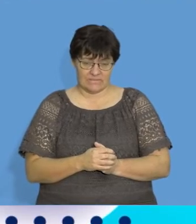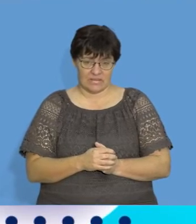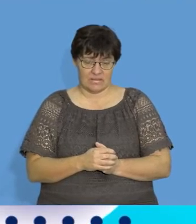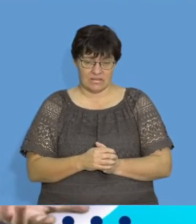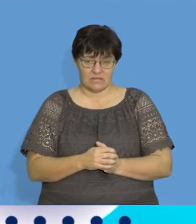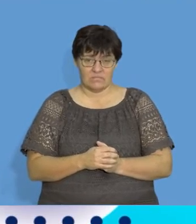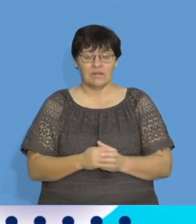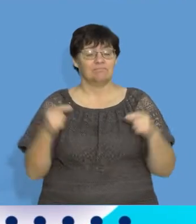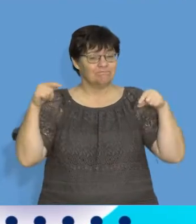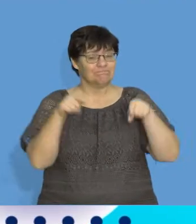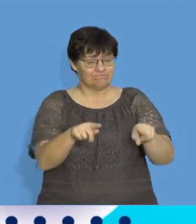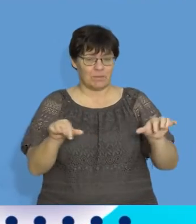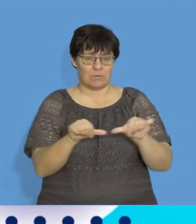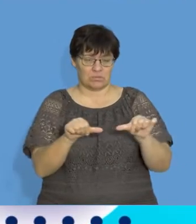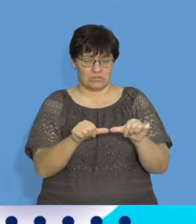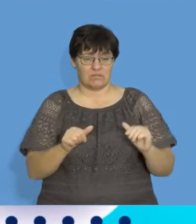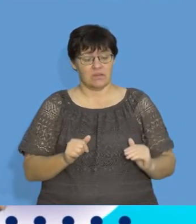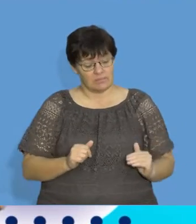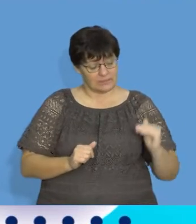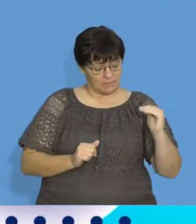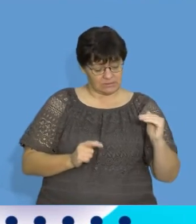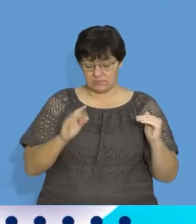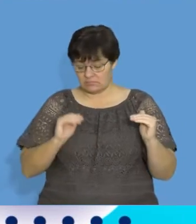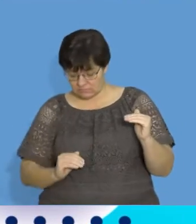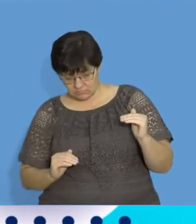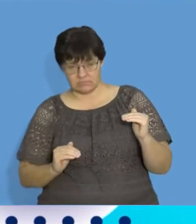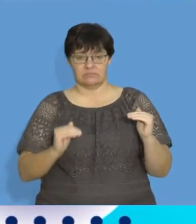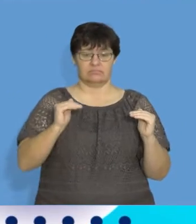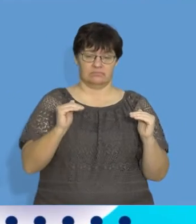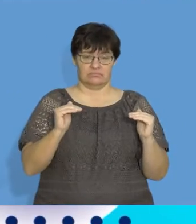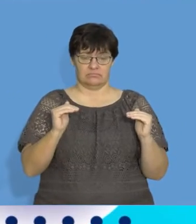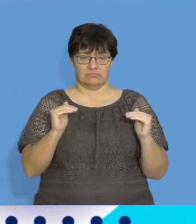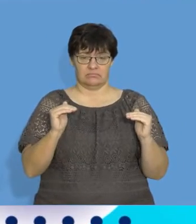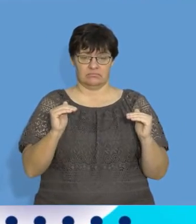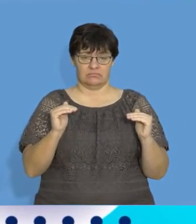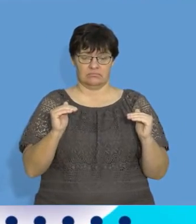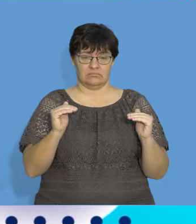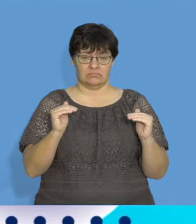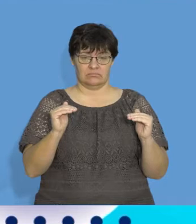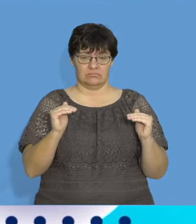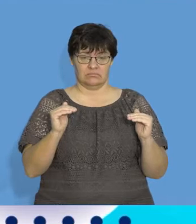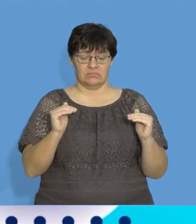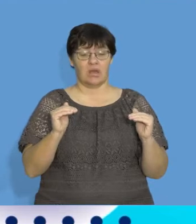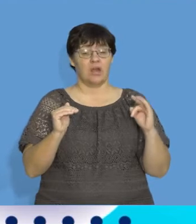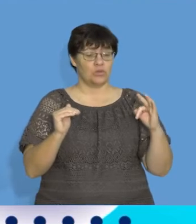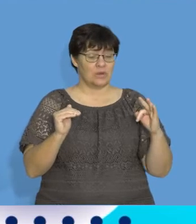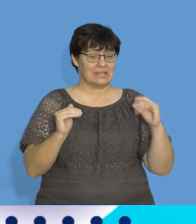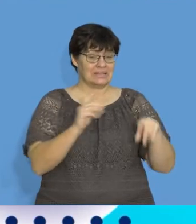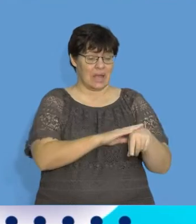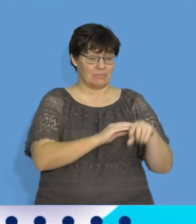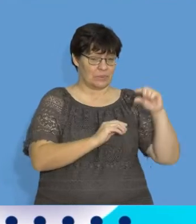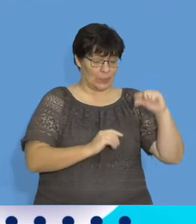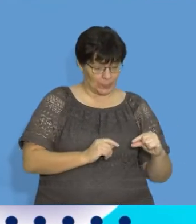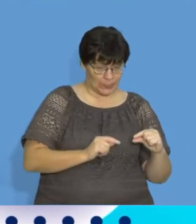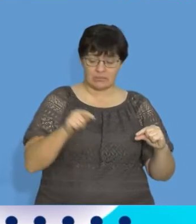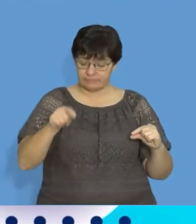That's a direct proportion. If mass doubles, kinetic energy doubles. If mass becomes 3 times